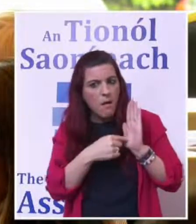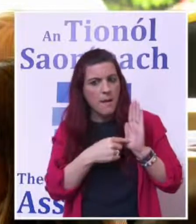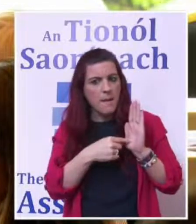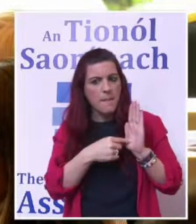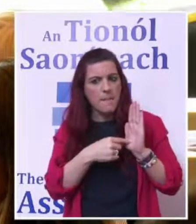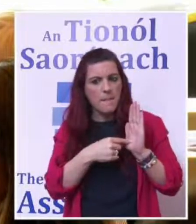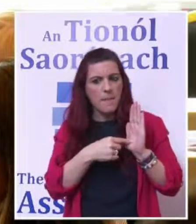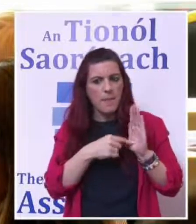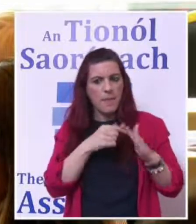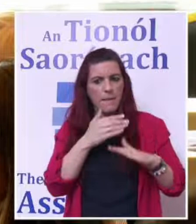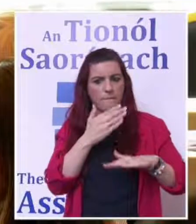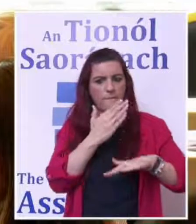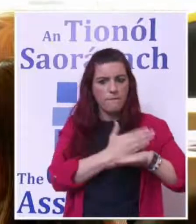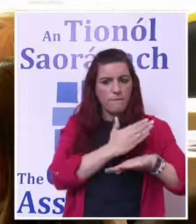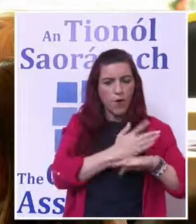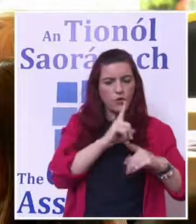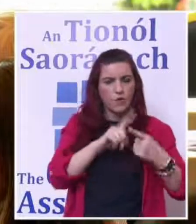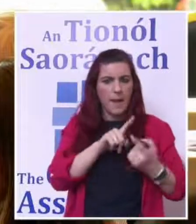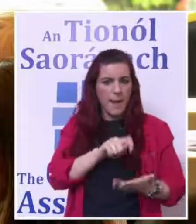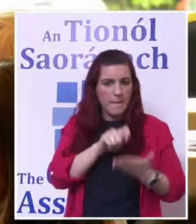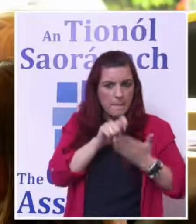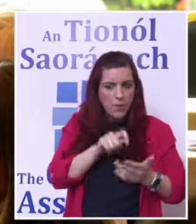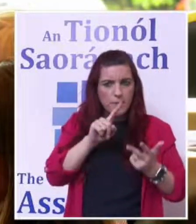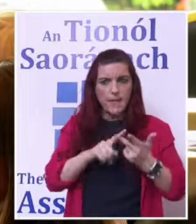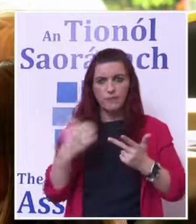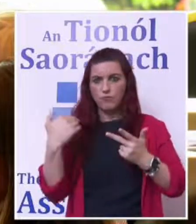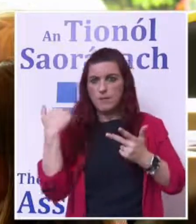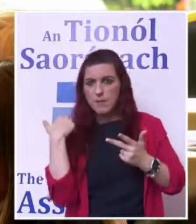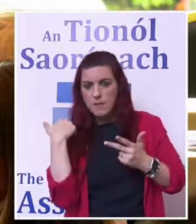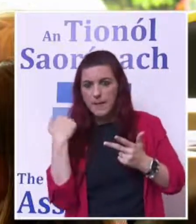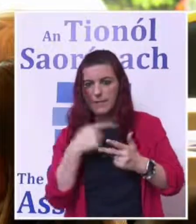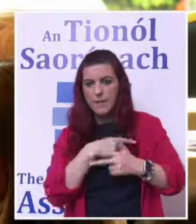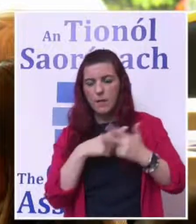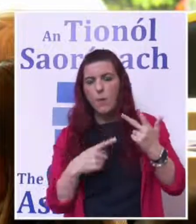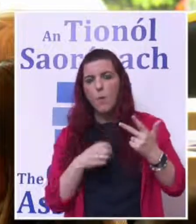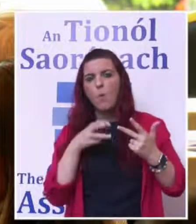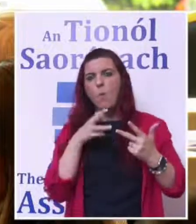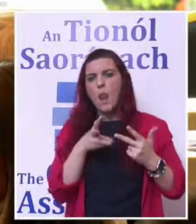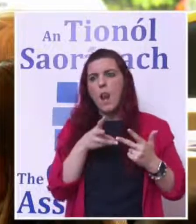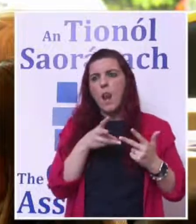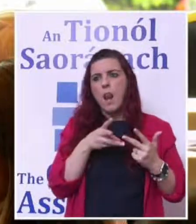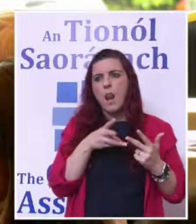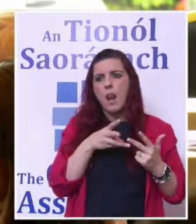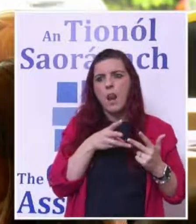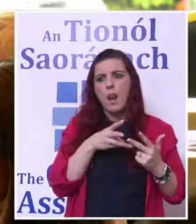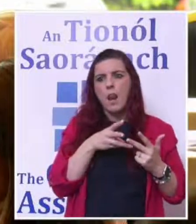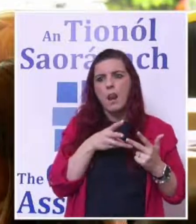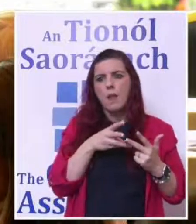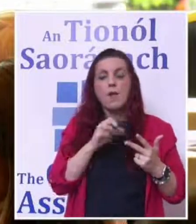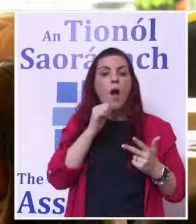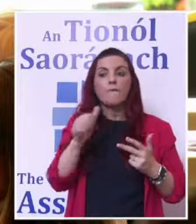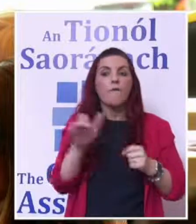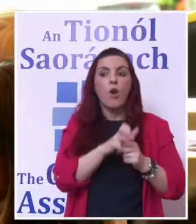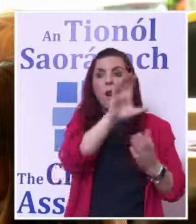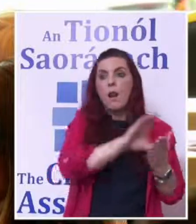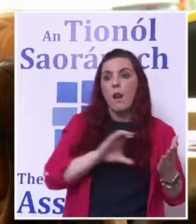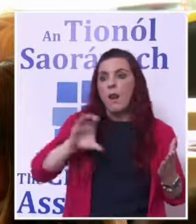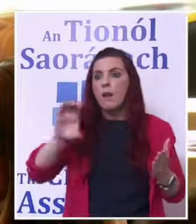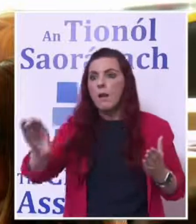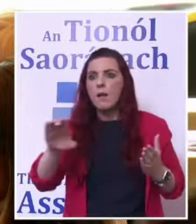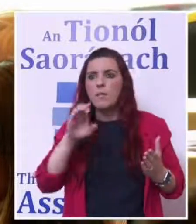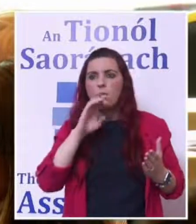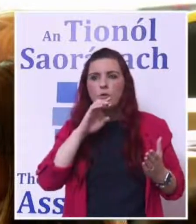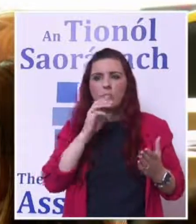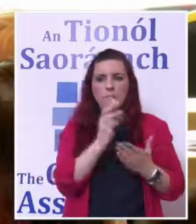the functions and budget and responsibility would gradually pass to the Mayor's office. So,